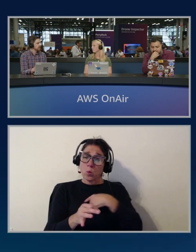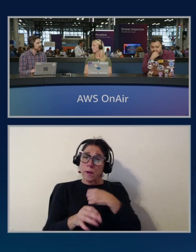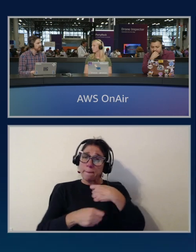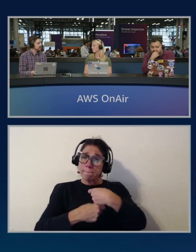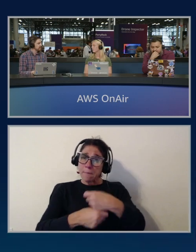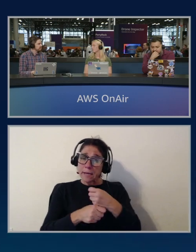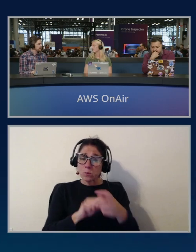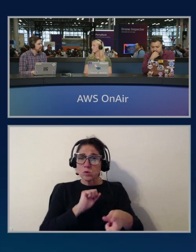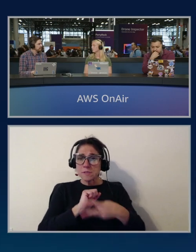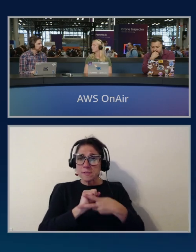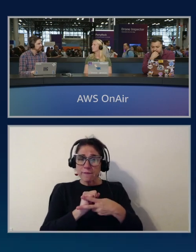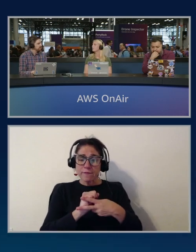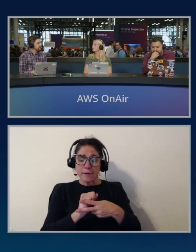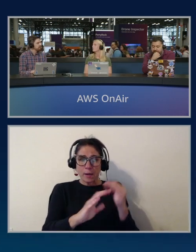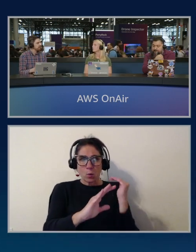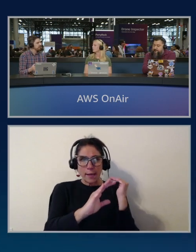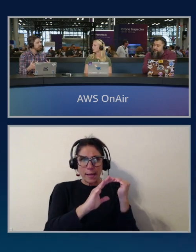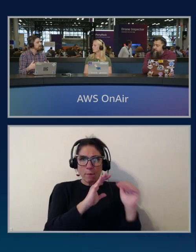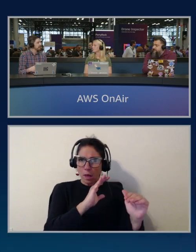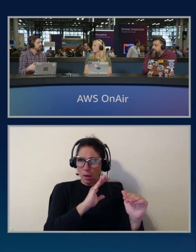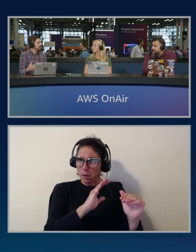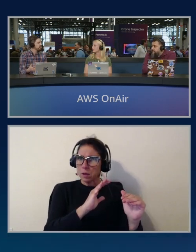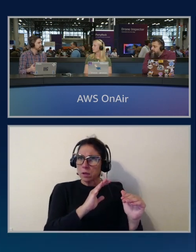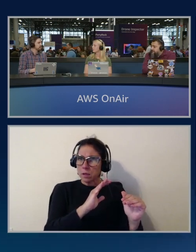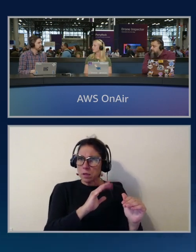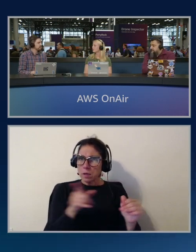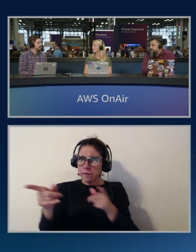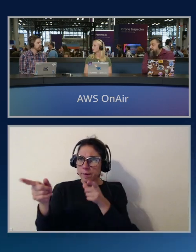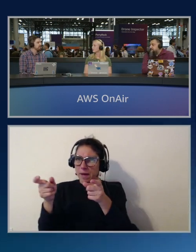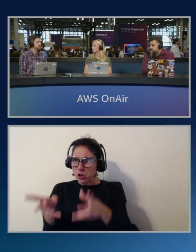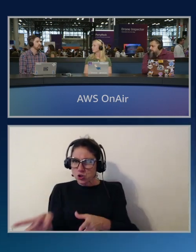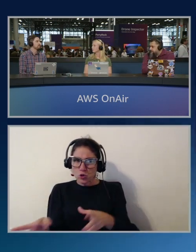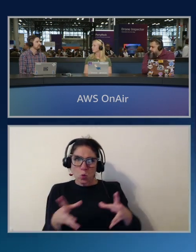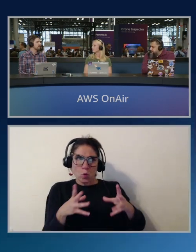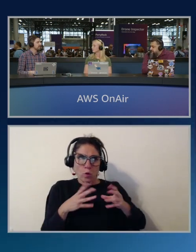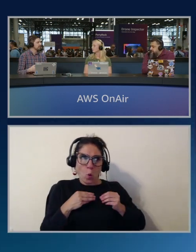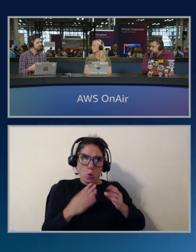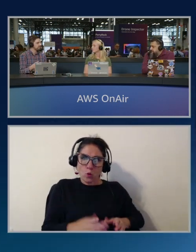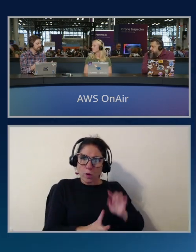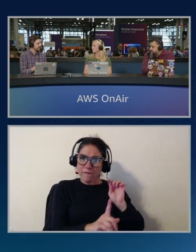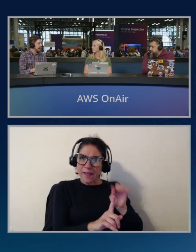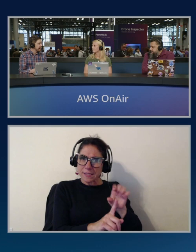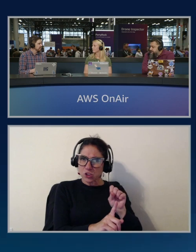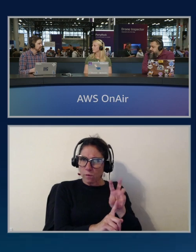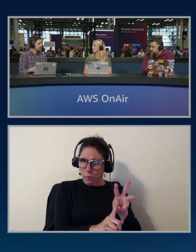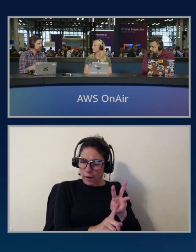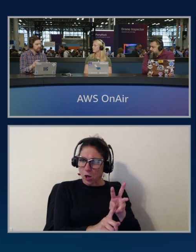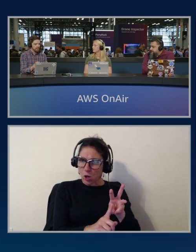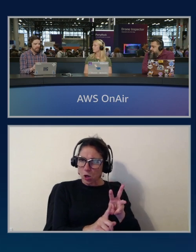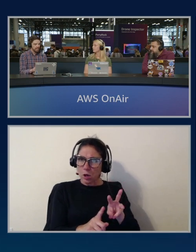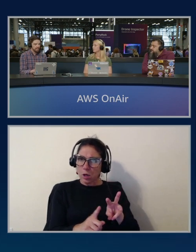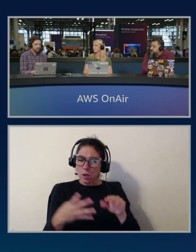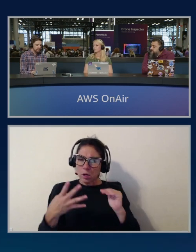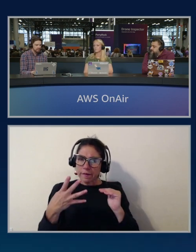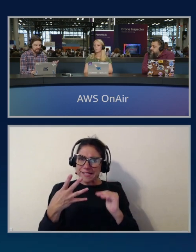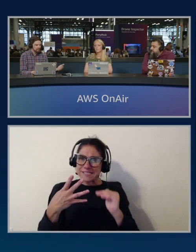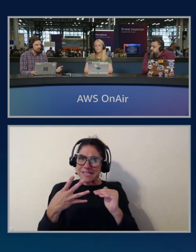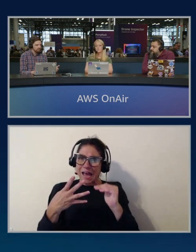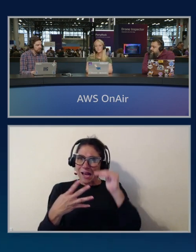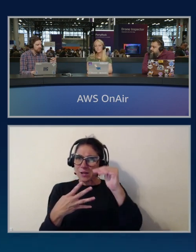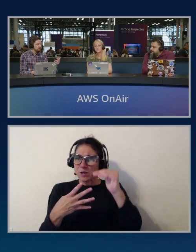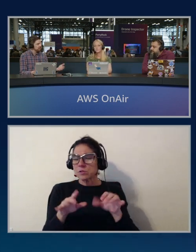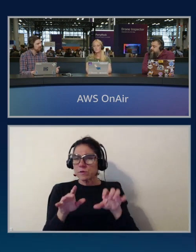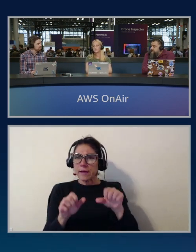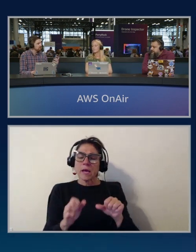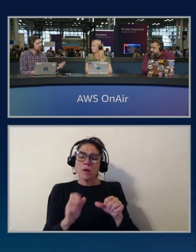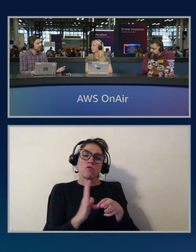then it's going to send an email to either the manager or the owner of that software stack so that they can go